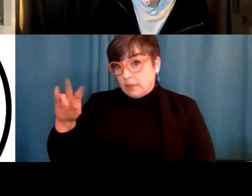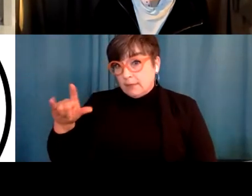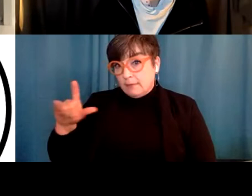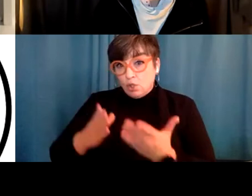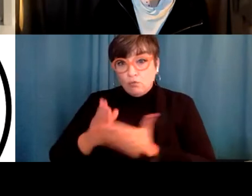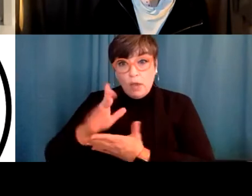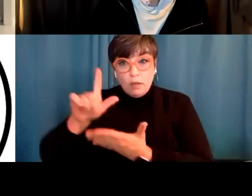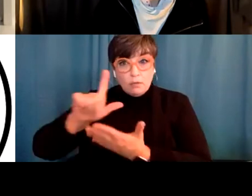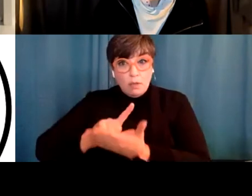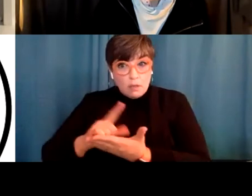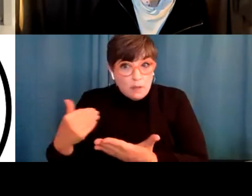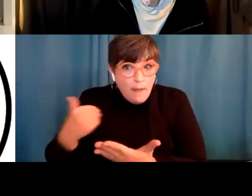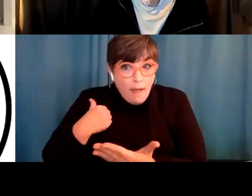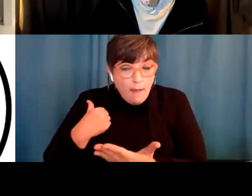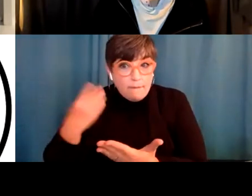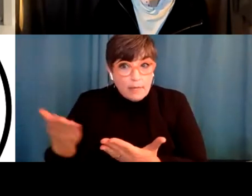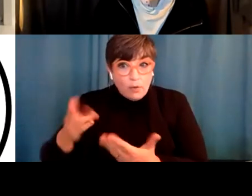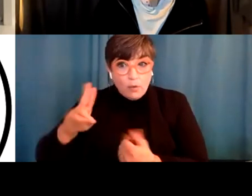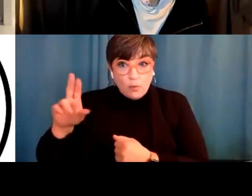have laws that address